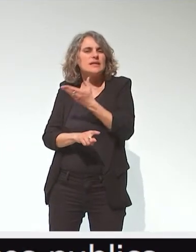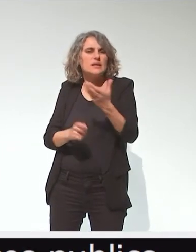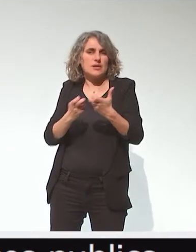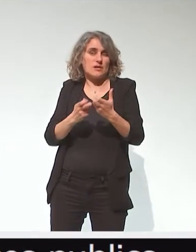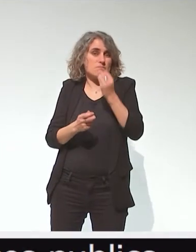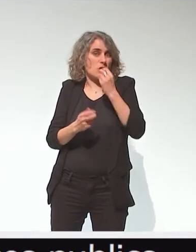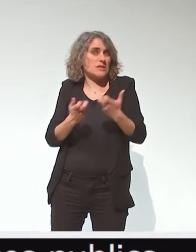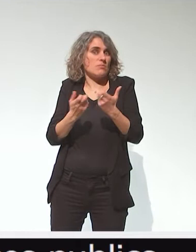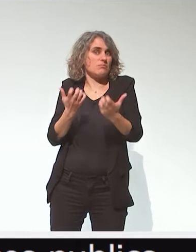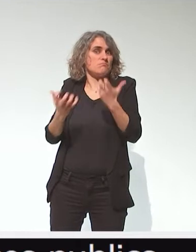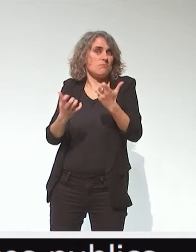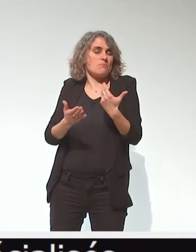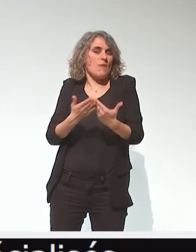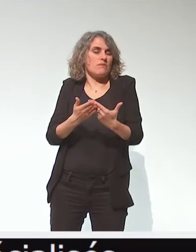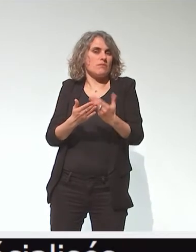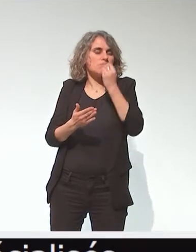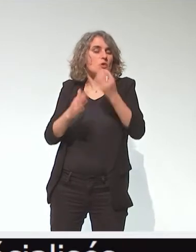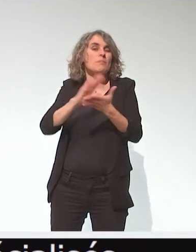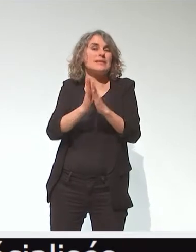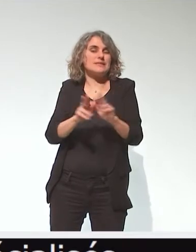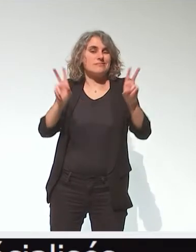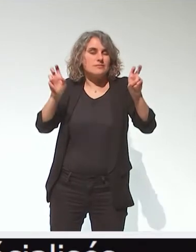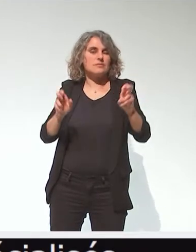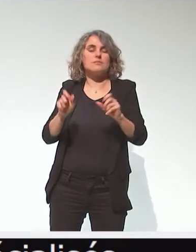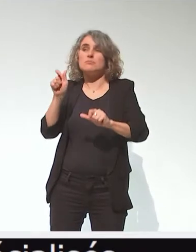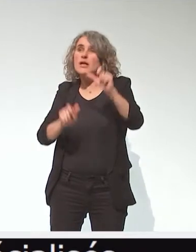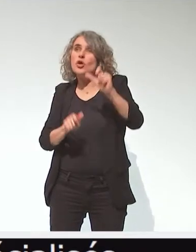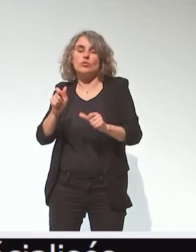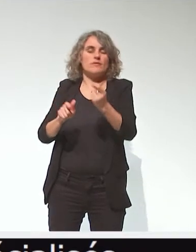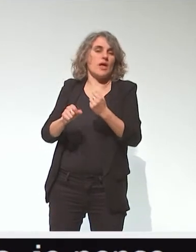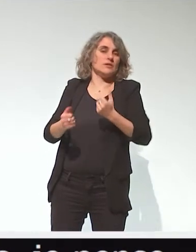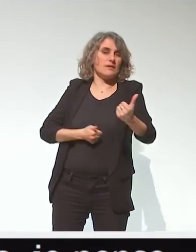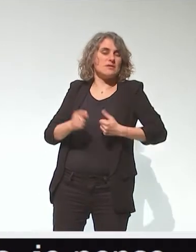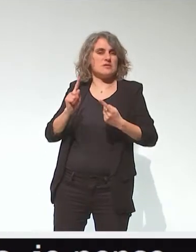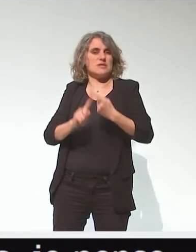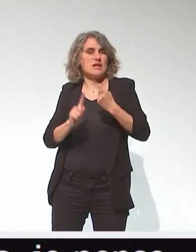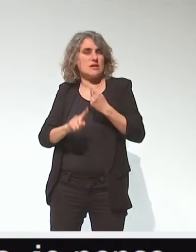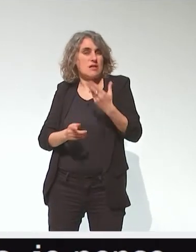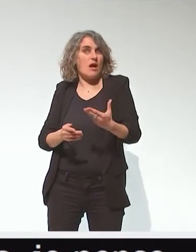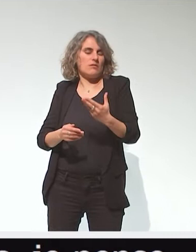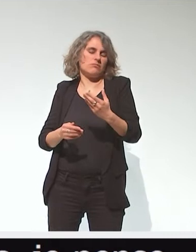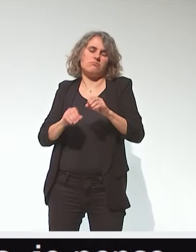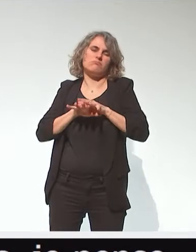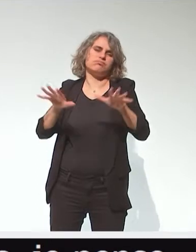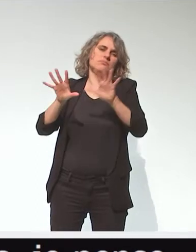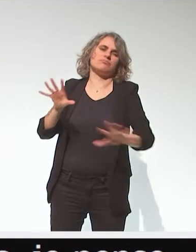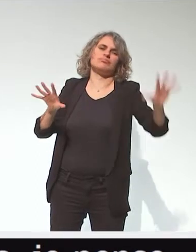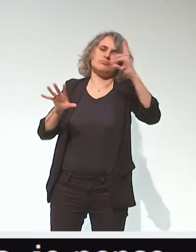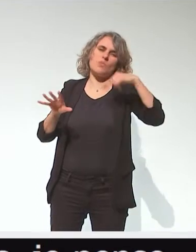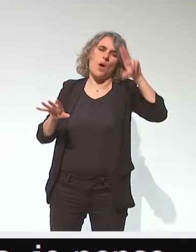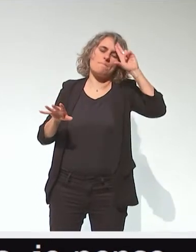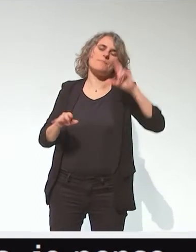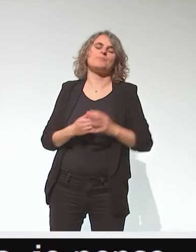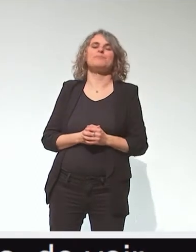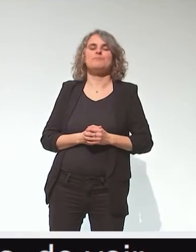caseworkers, and we should have more of that in Europe. Madam Commissioner Dalli also